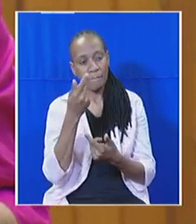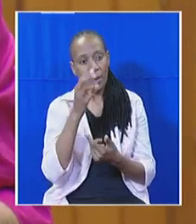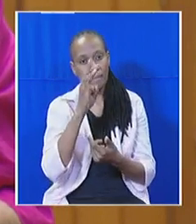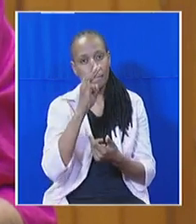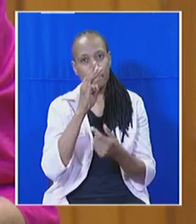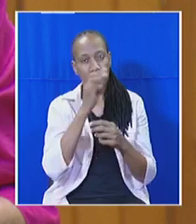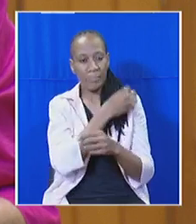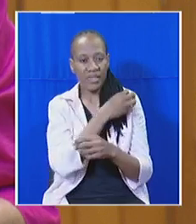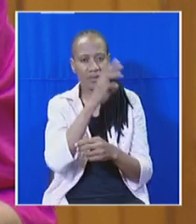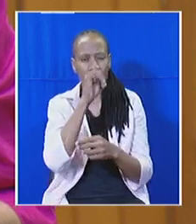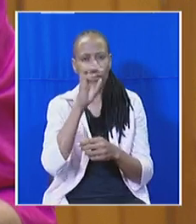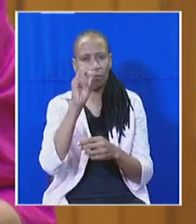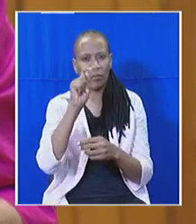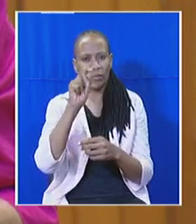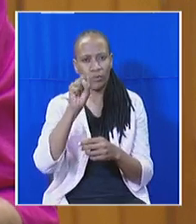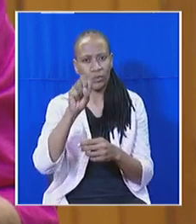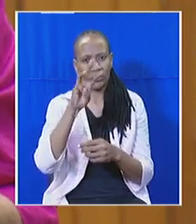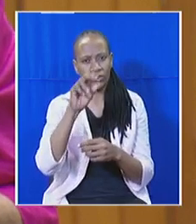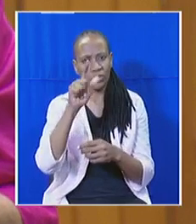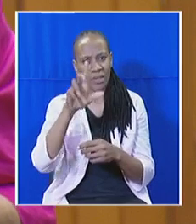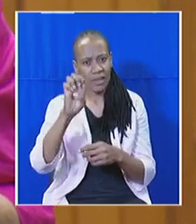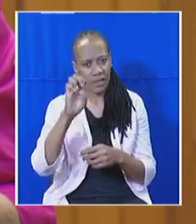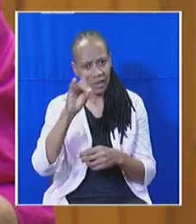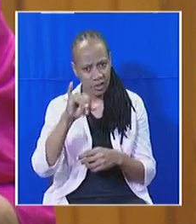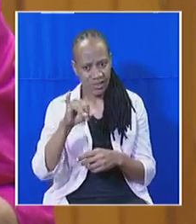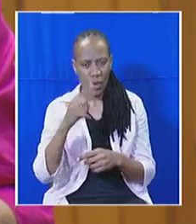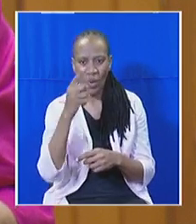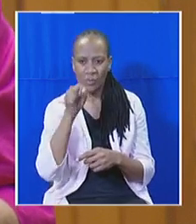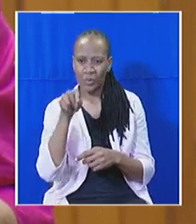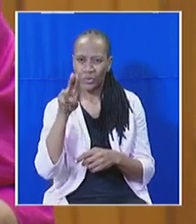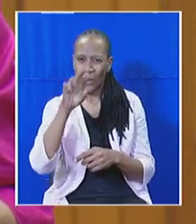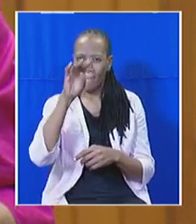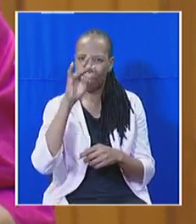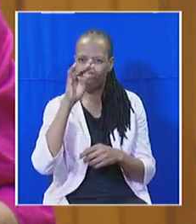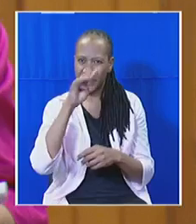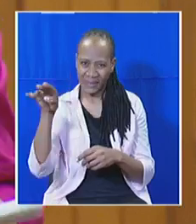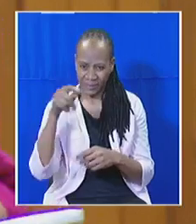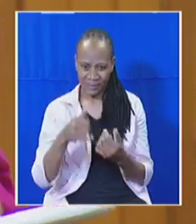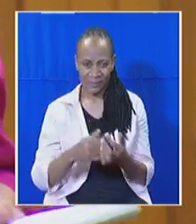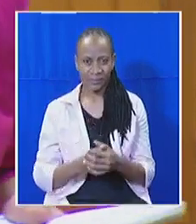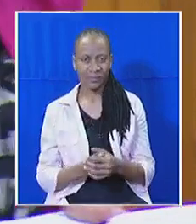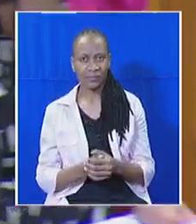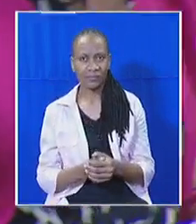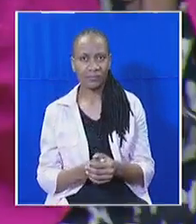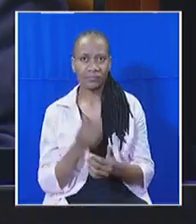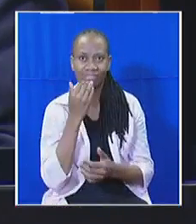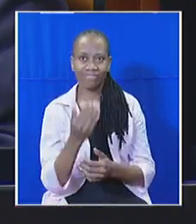million in the midterm budget, which is under consideration now? Thank you.